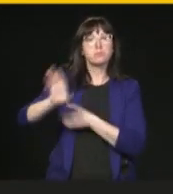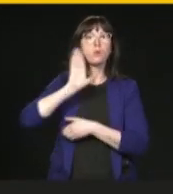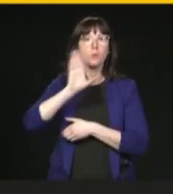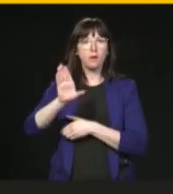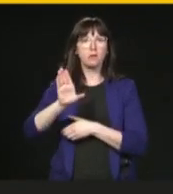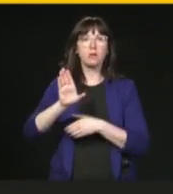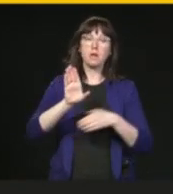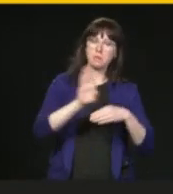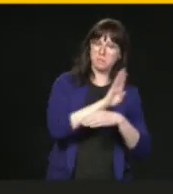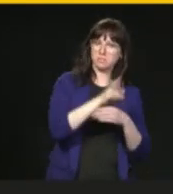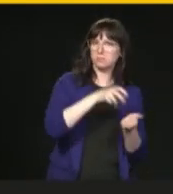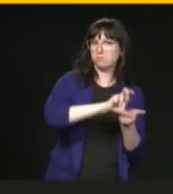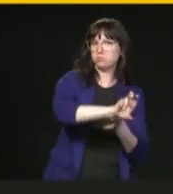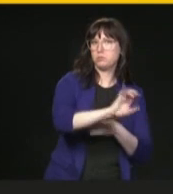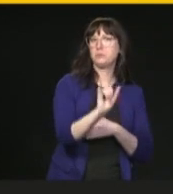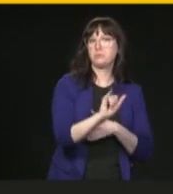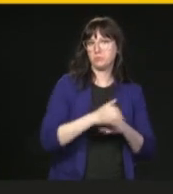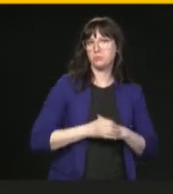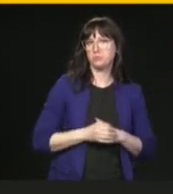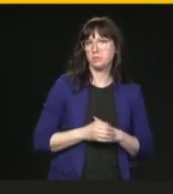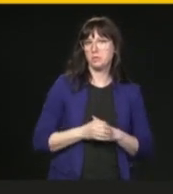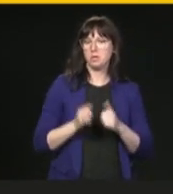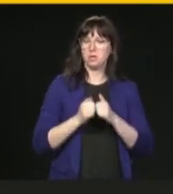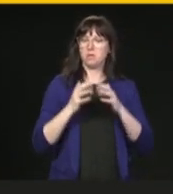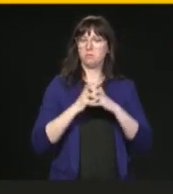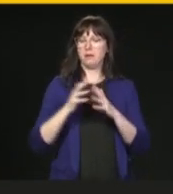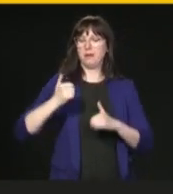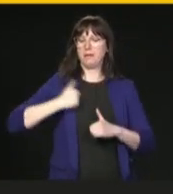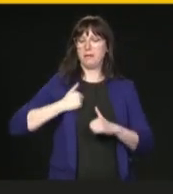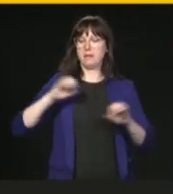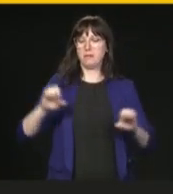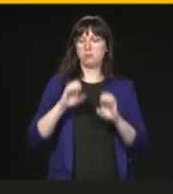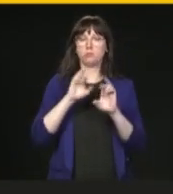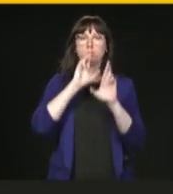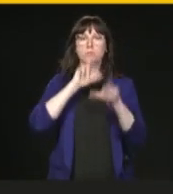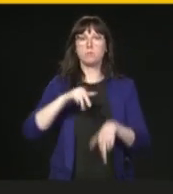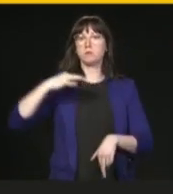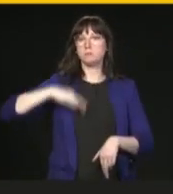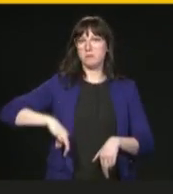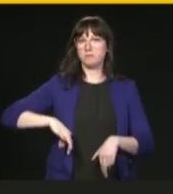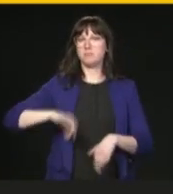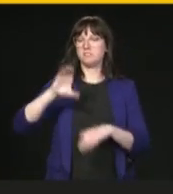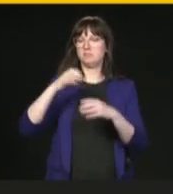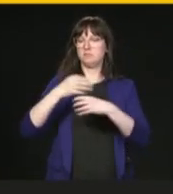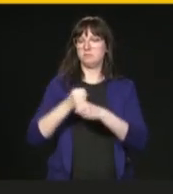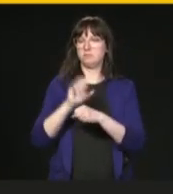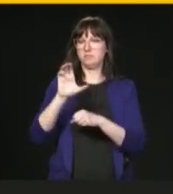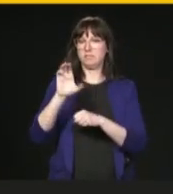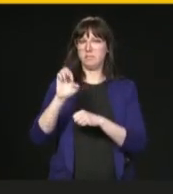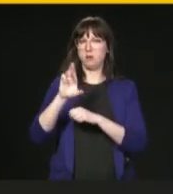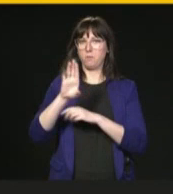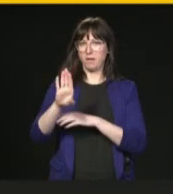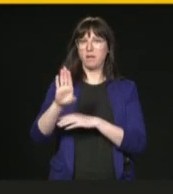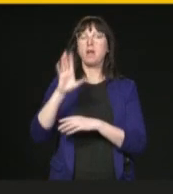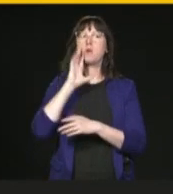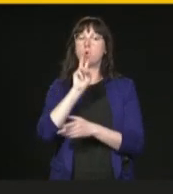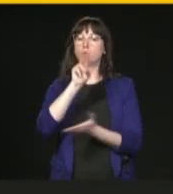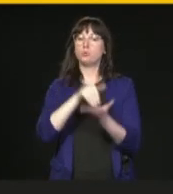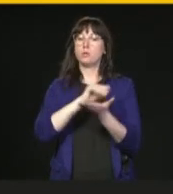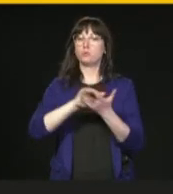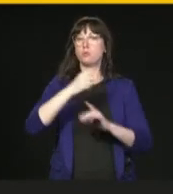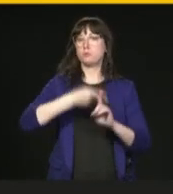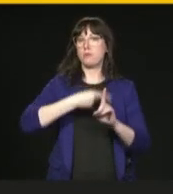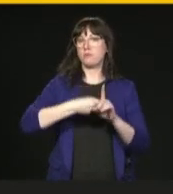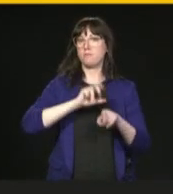and businesses. We launched the new Canada Emergency Response Benefit, which will provide $2,000 a